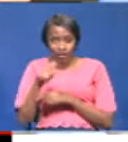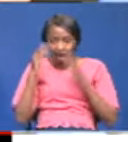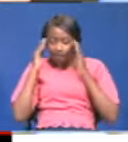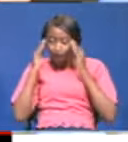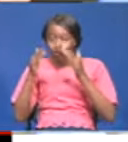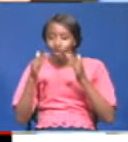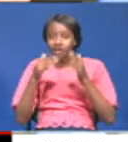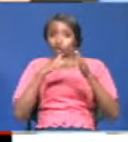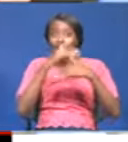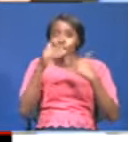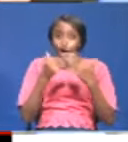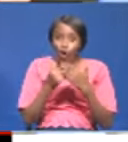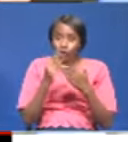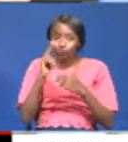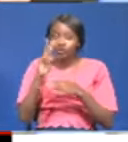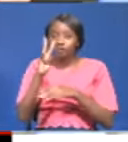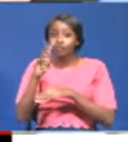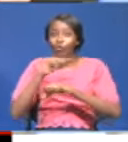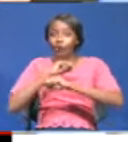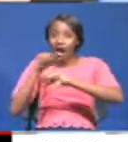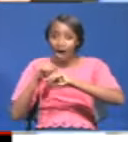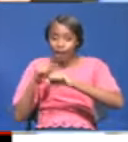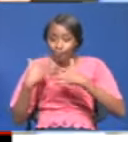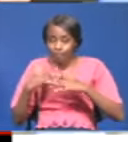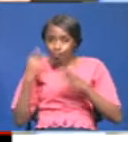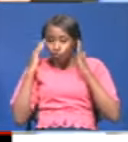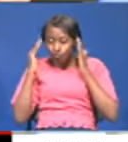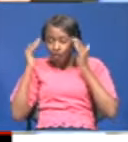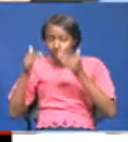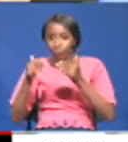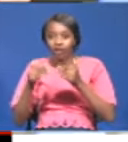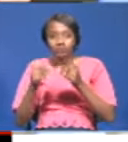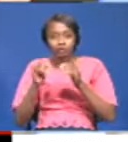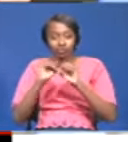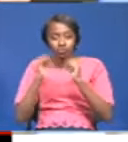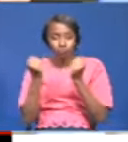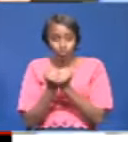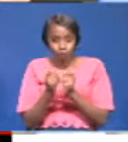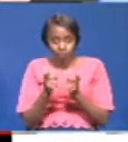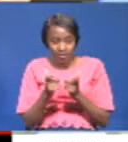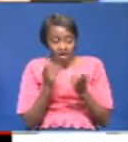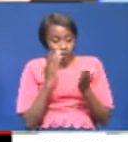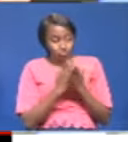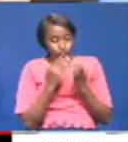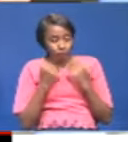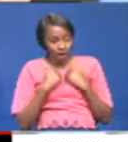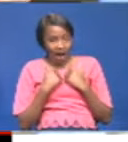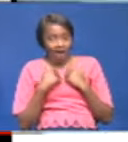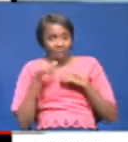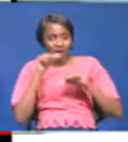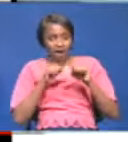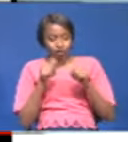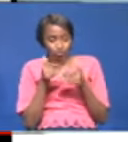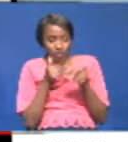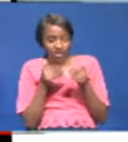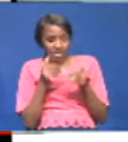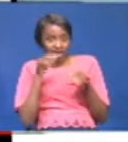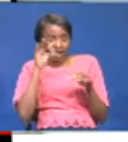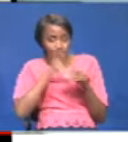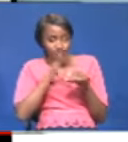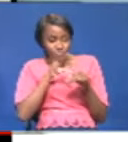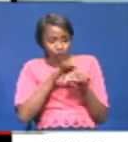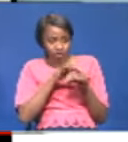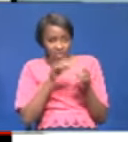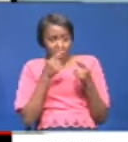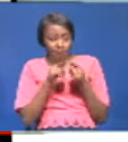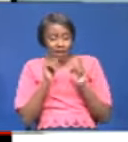24/7 monitoring social media. All right. Yeah. Let's talk about, it's just 8 days to the August polls. Yeah. In terms of, somebody has to be held accountable. Yep. In